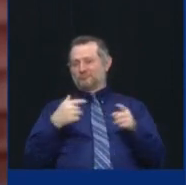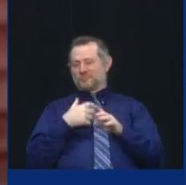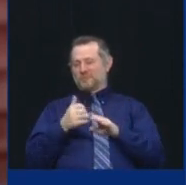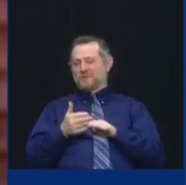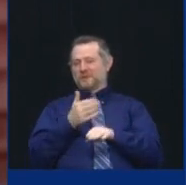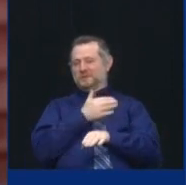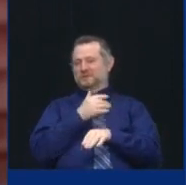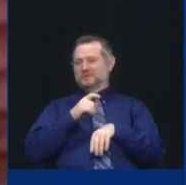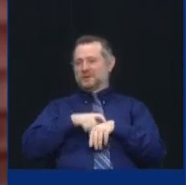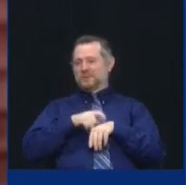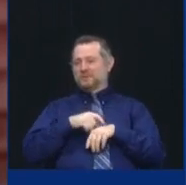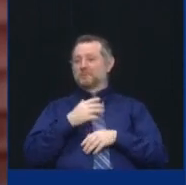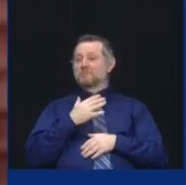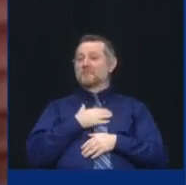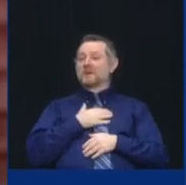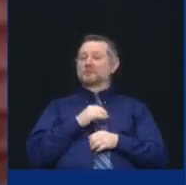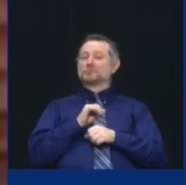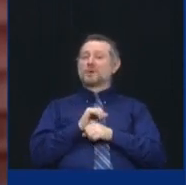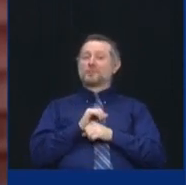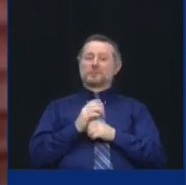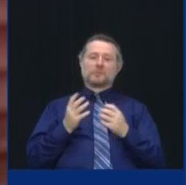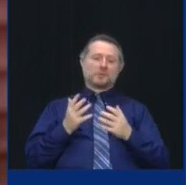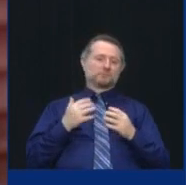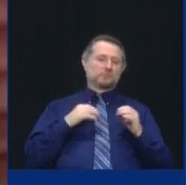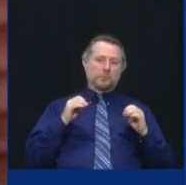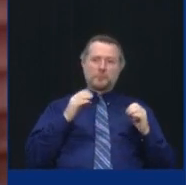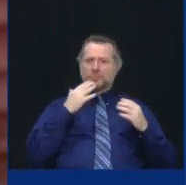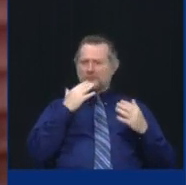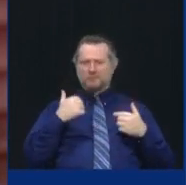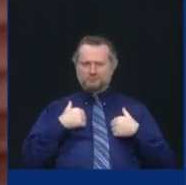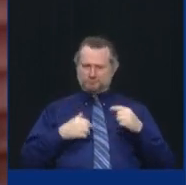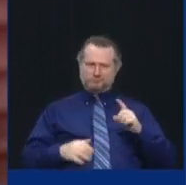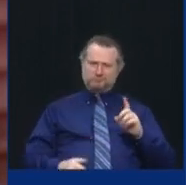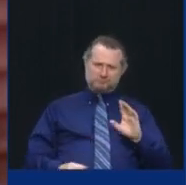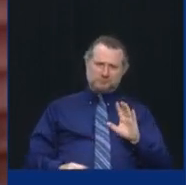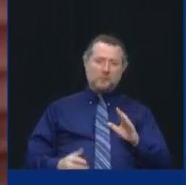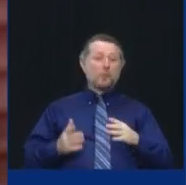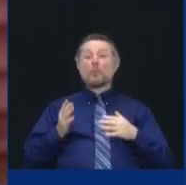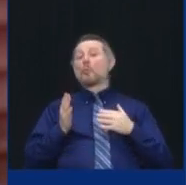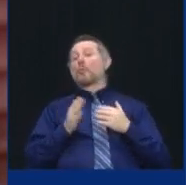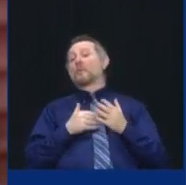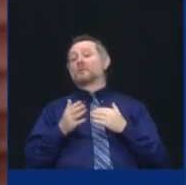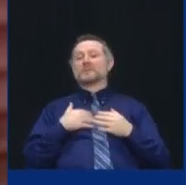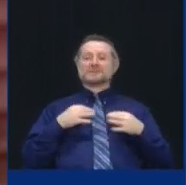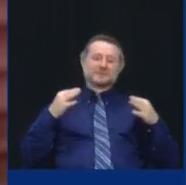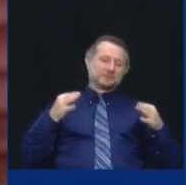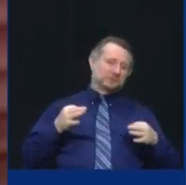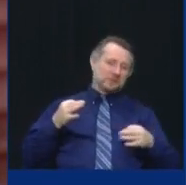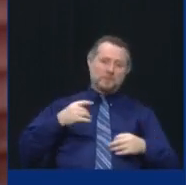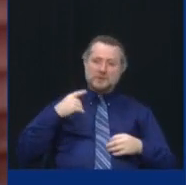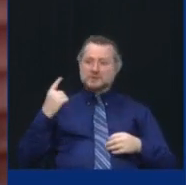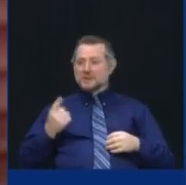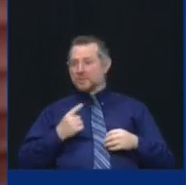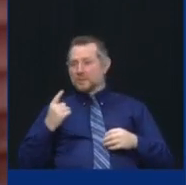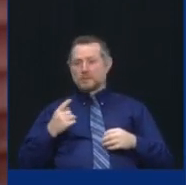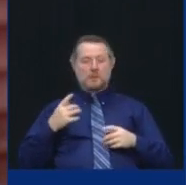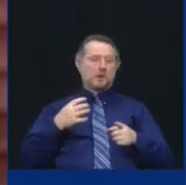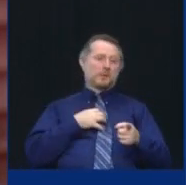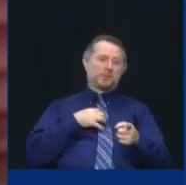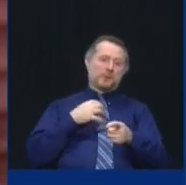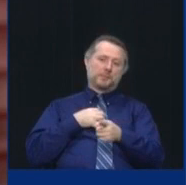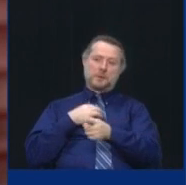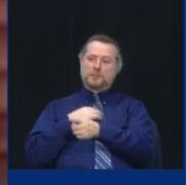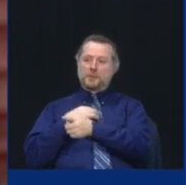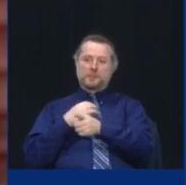my job is a thankless job. Whatever you do, someone is going to complain. This is a